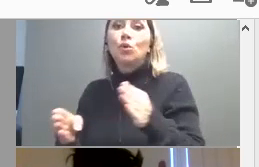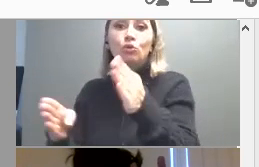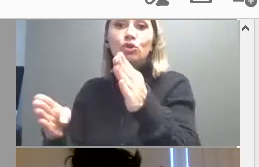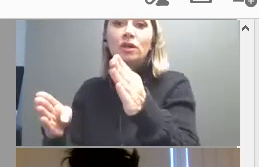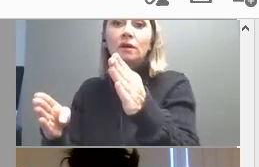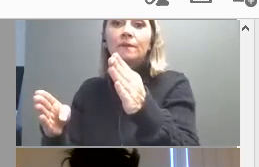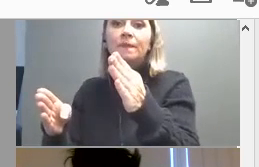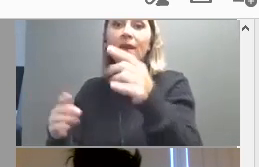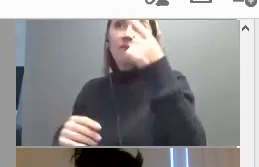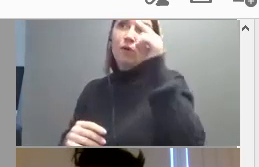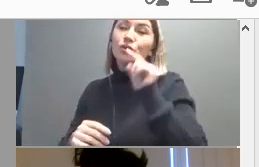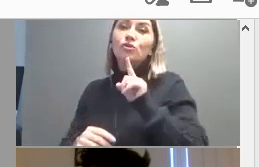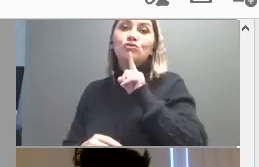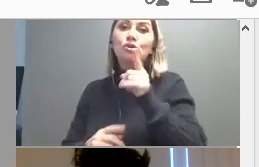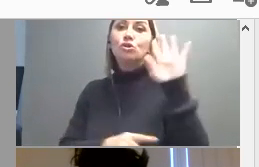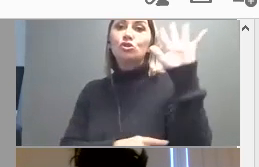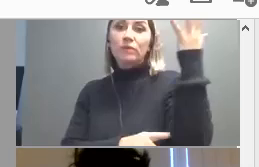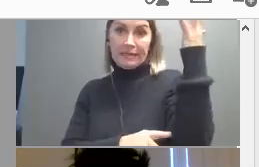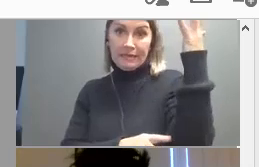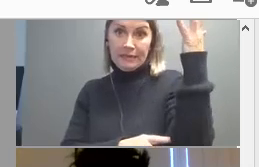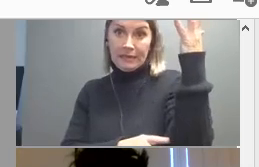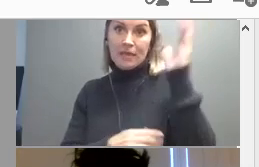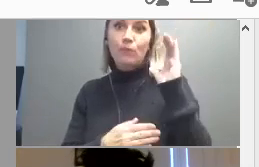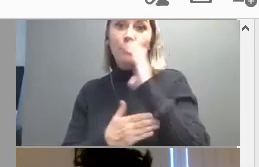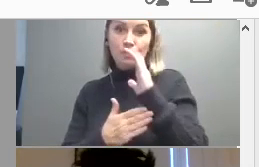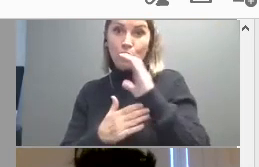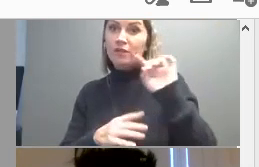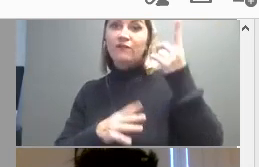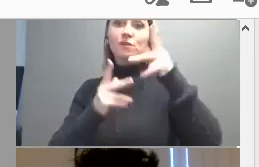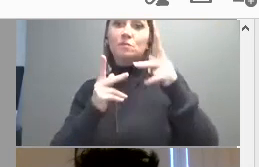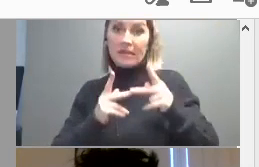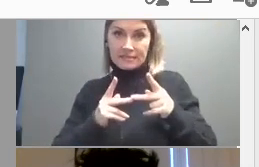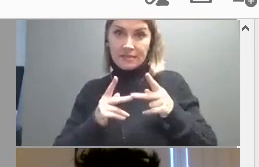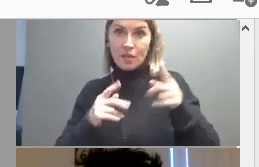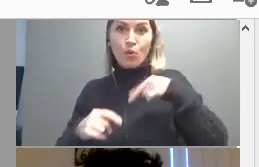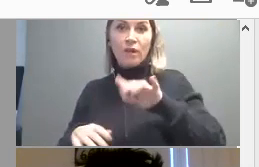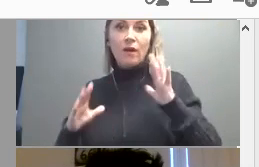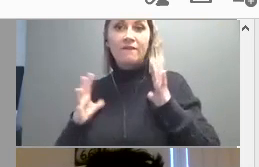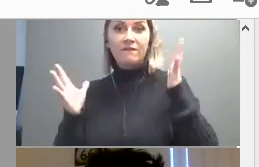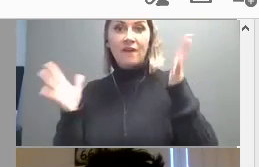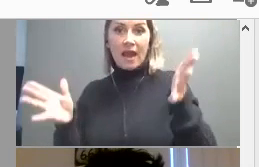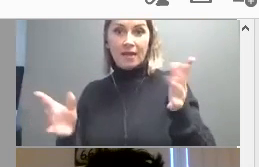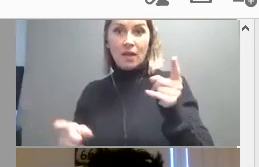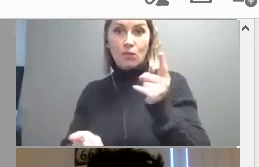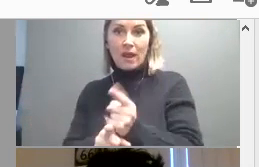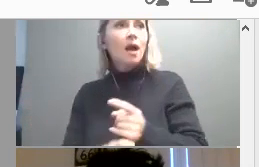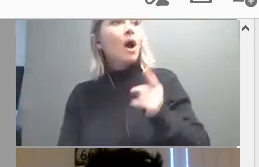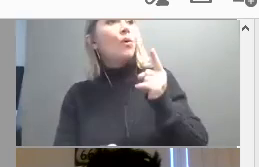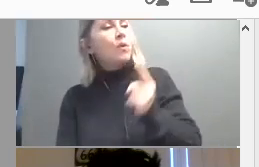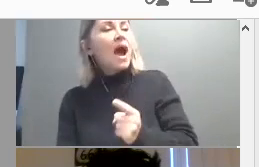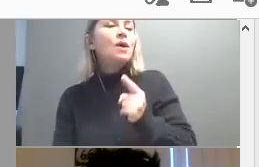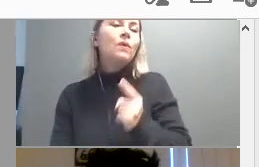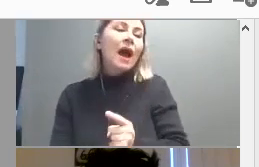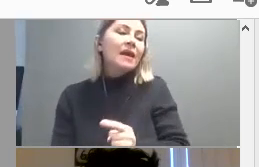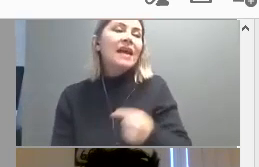the true tree that we were to explore in the first place, we are fine, right? Right. It, Yeah, I was just